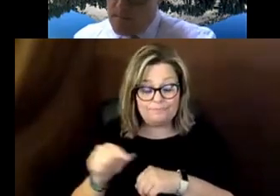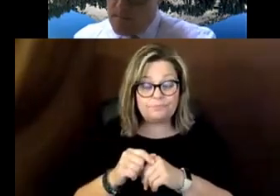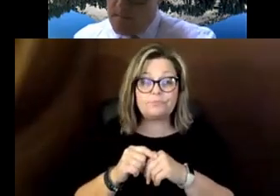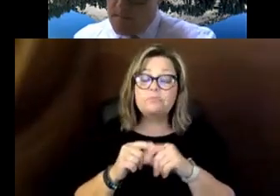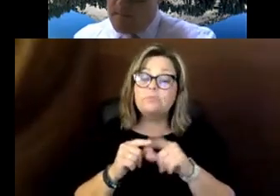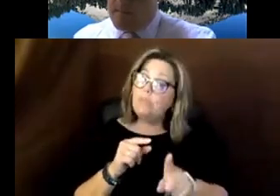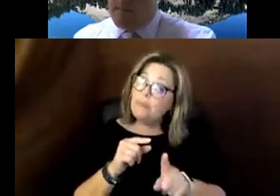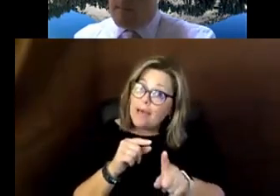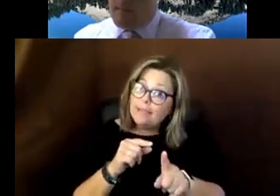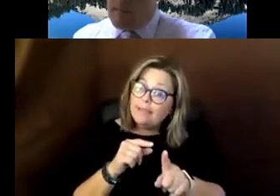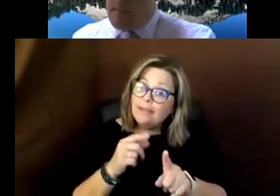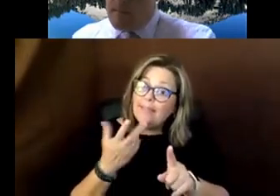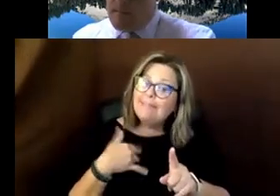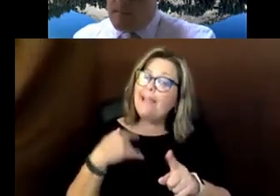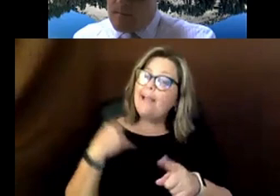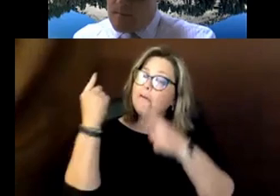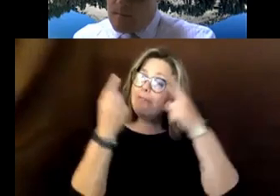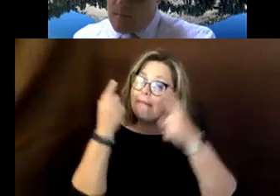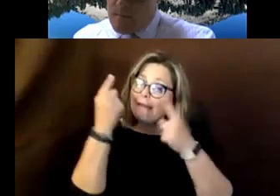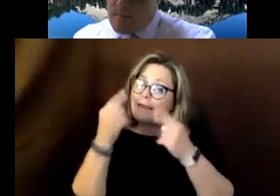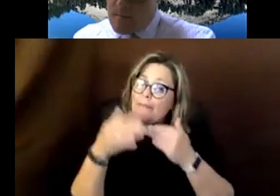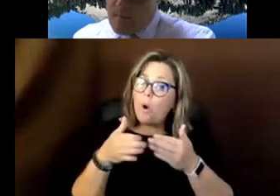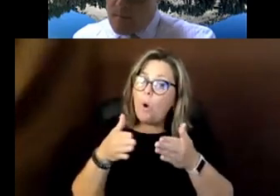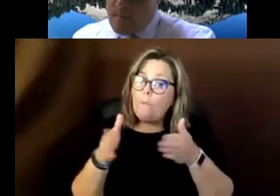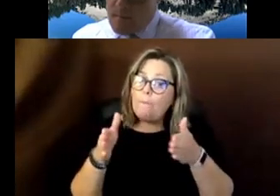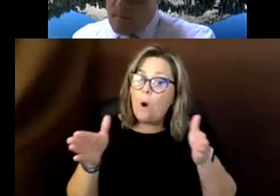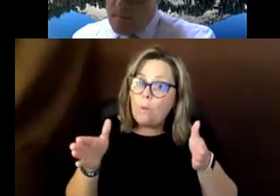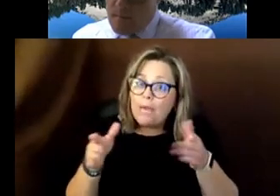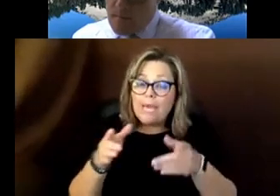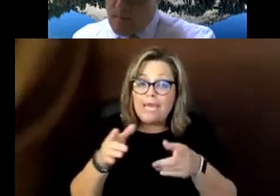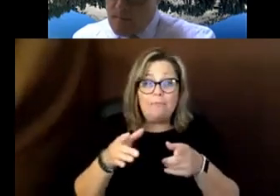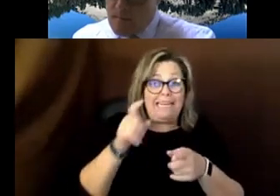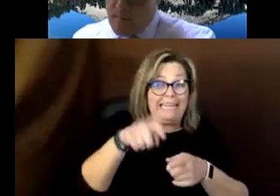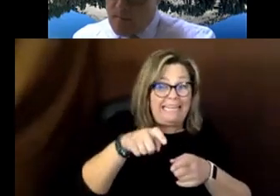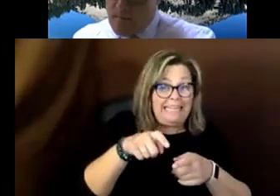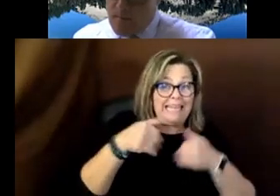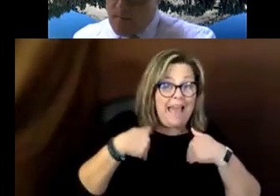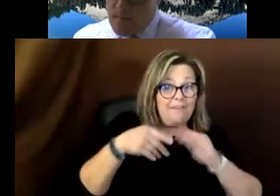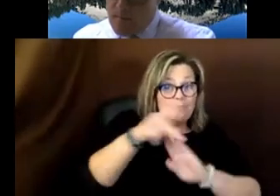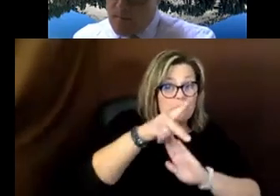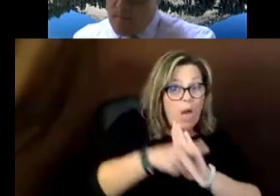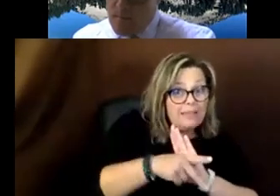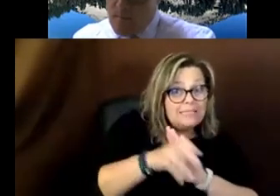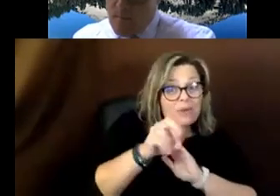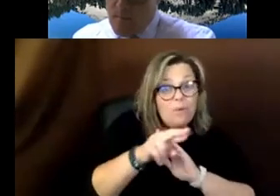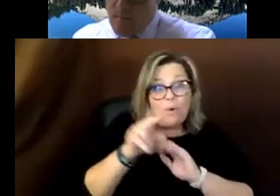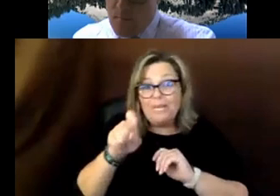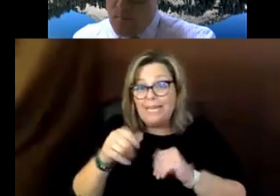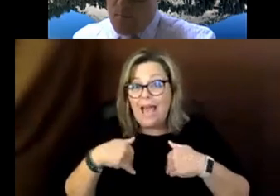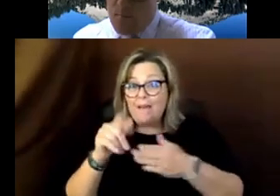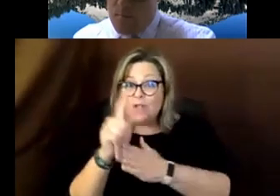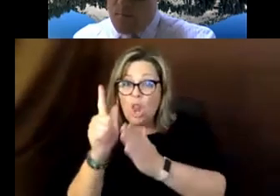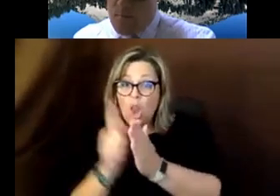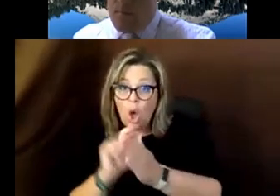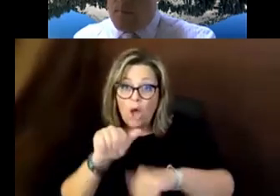there is the effort, I suppose, and it requires either policy or legislative effort. And obviously it's going to require funding,